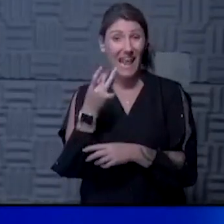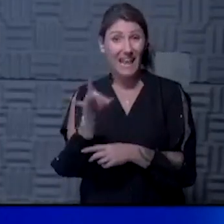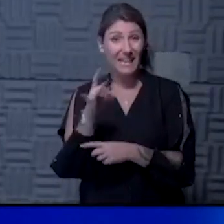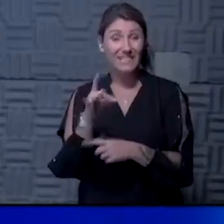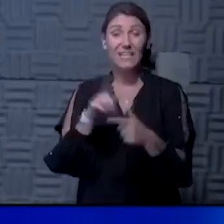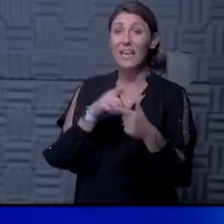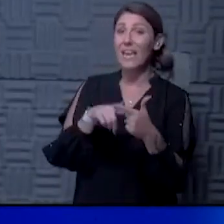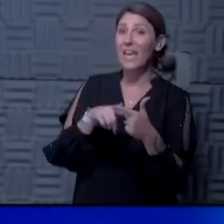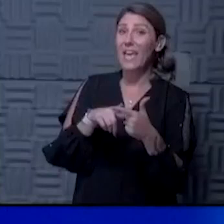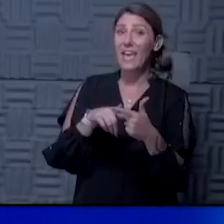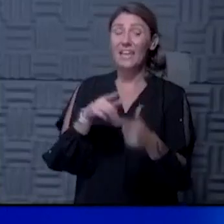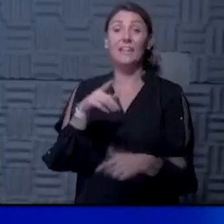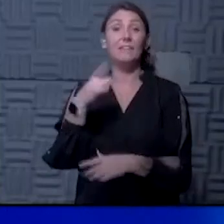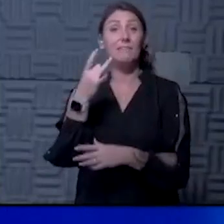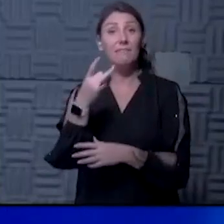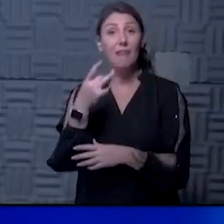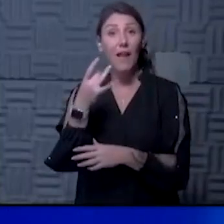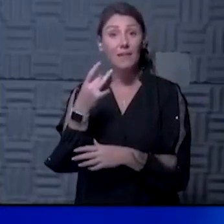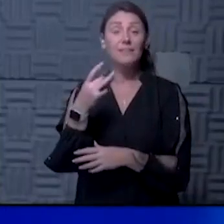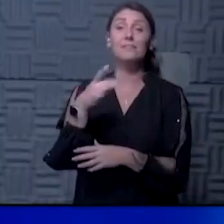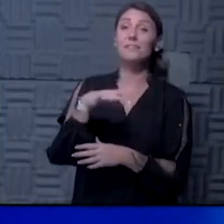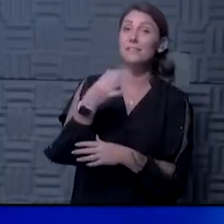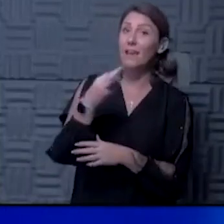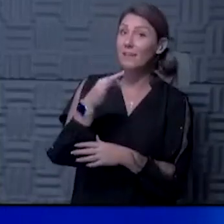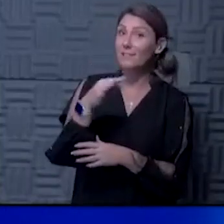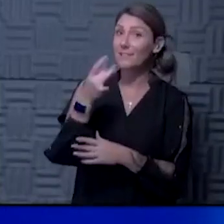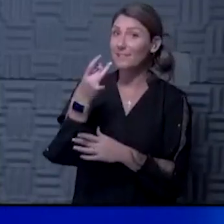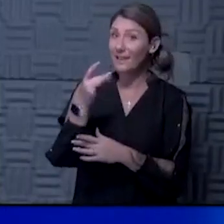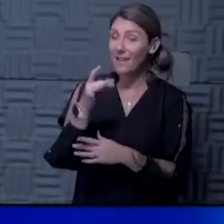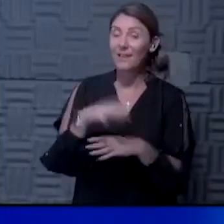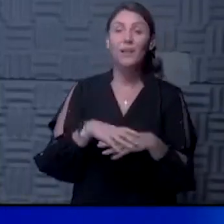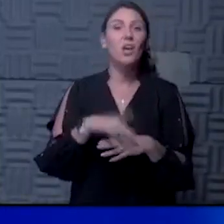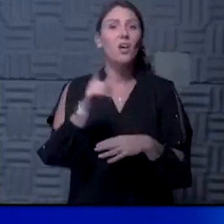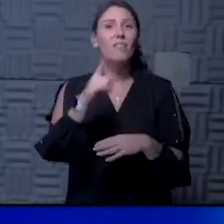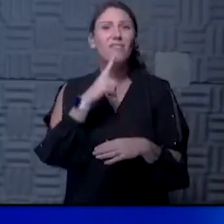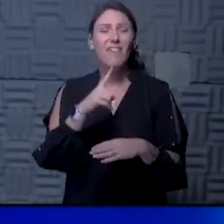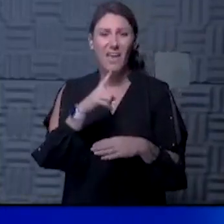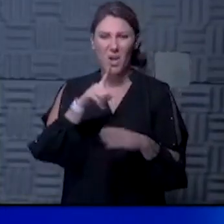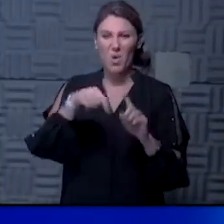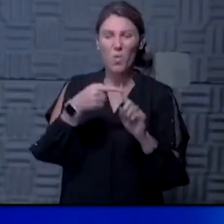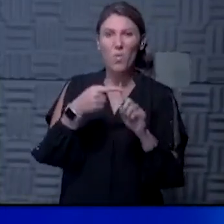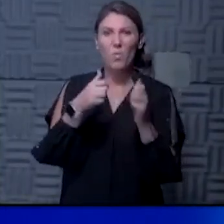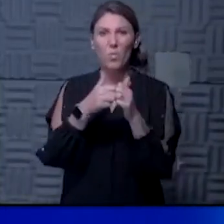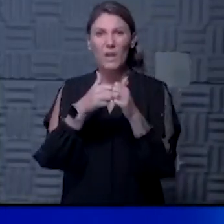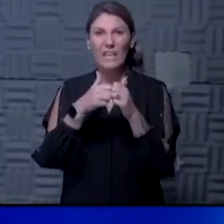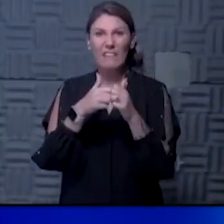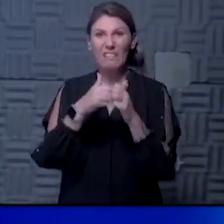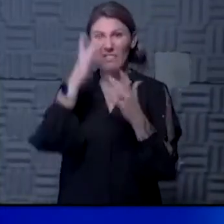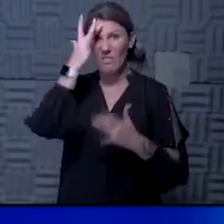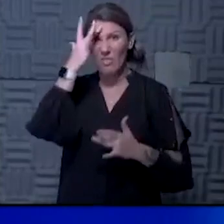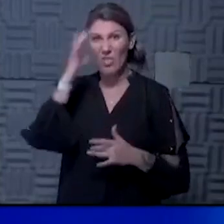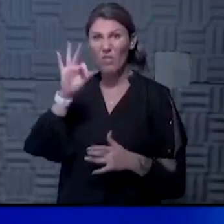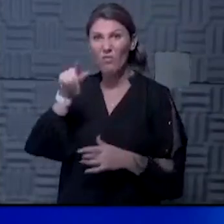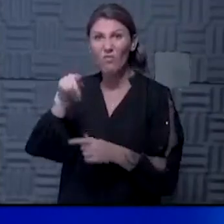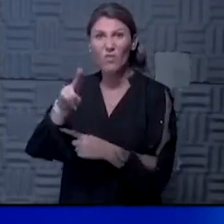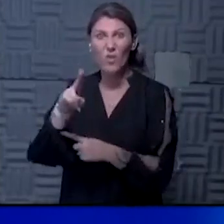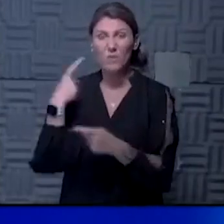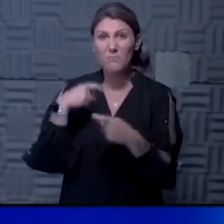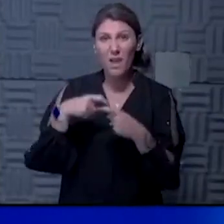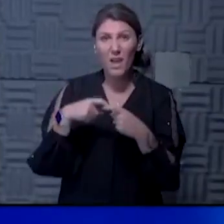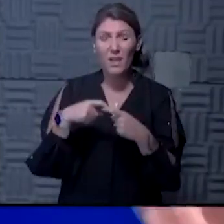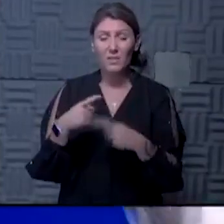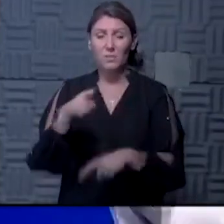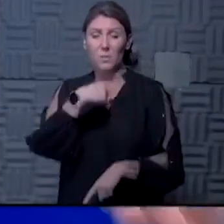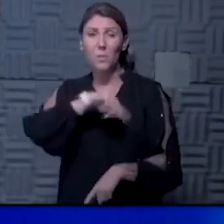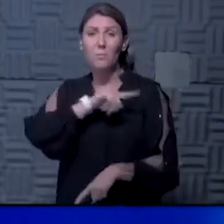time, Hawk. But that battle within, to try and convince ourselves, gosh, we really got to follow those rules, we know